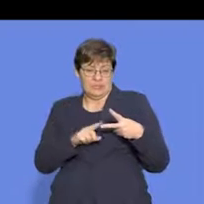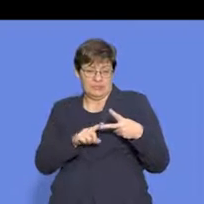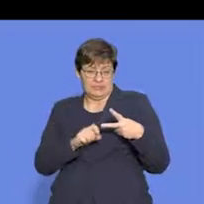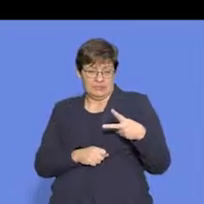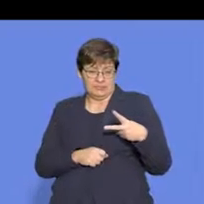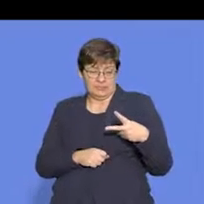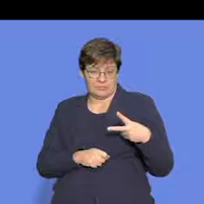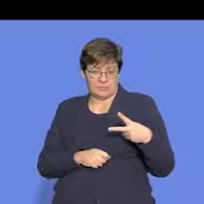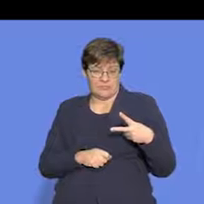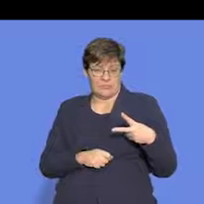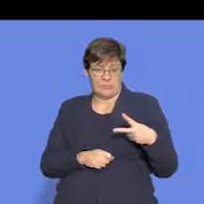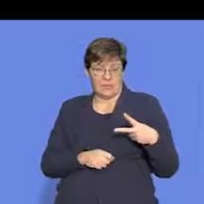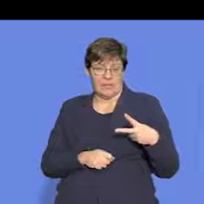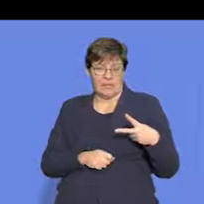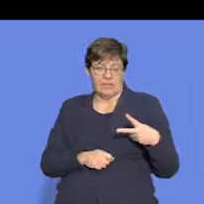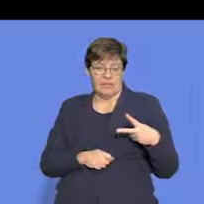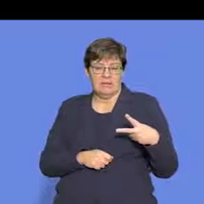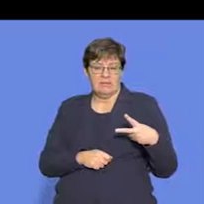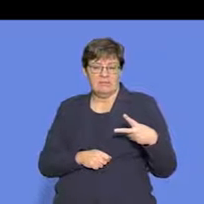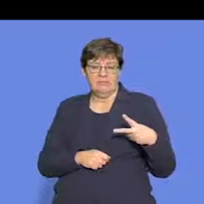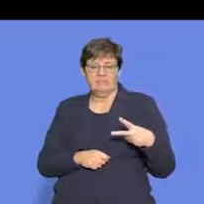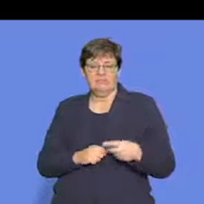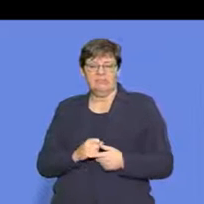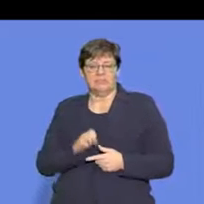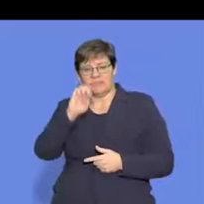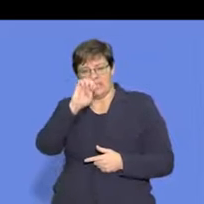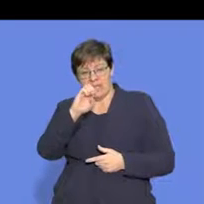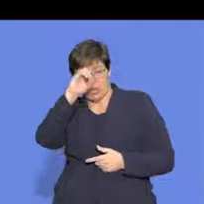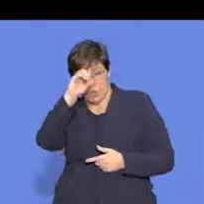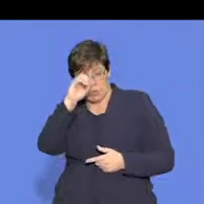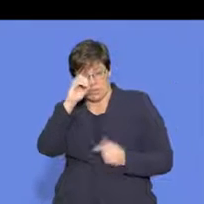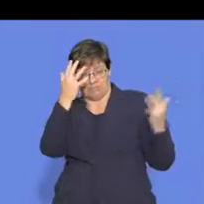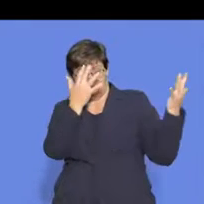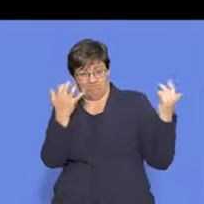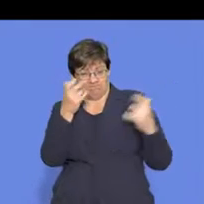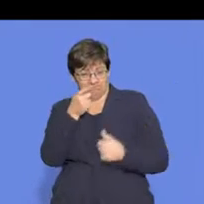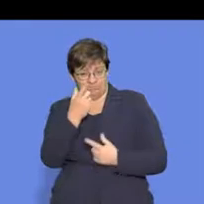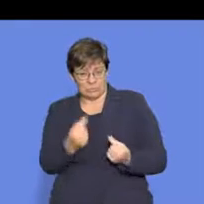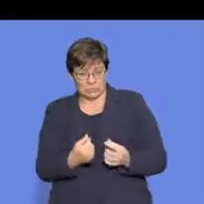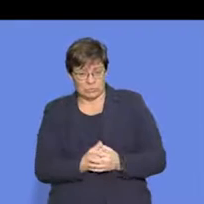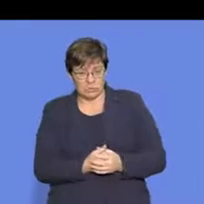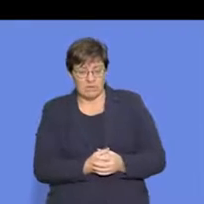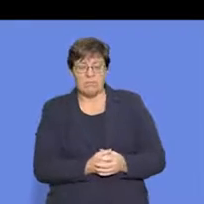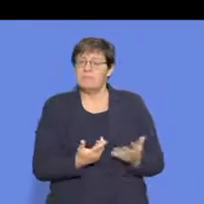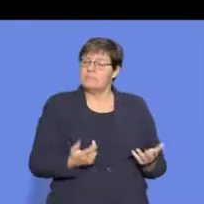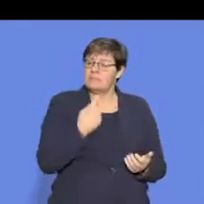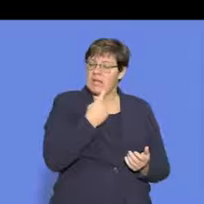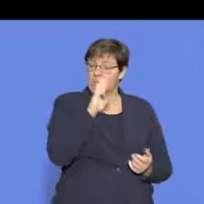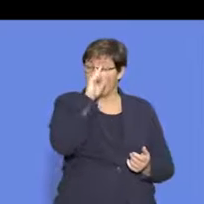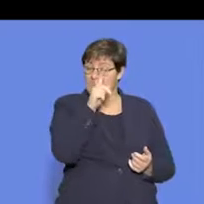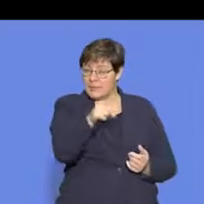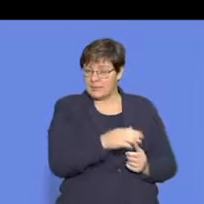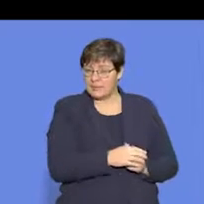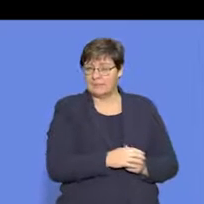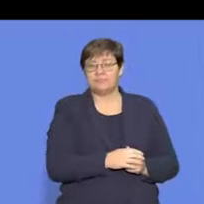cathode. So if we're going to do our E0 of the cell calculation, then